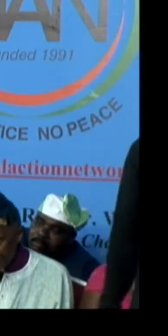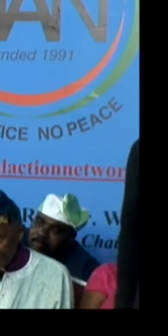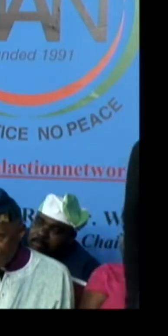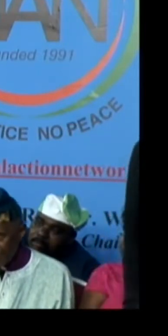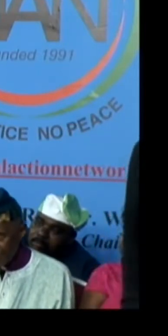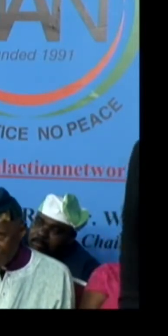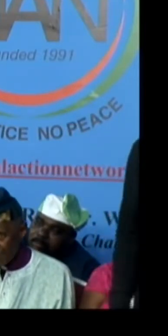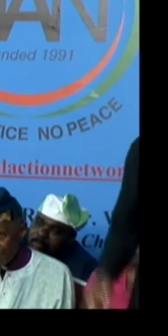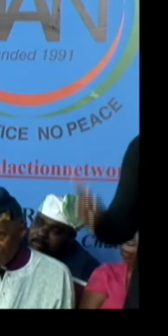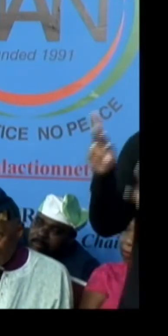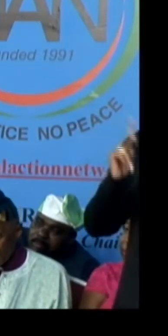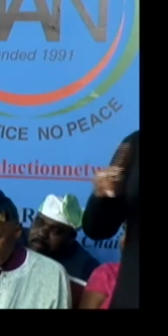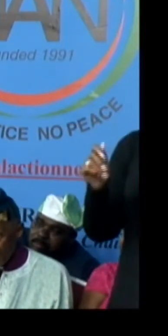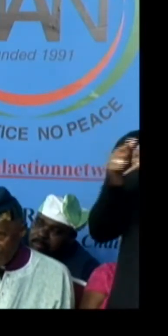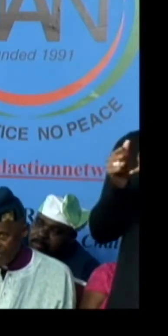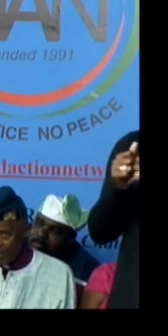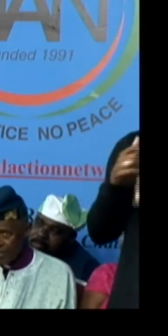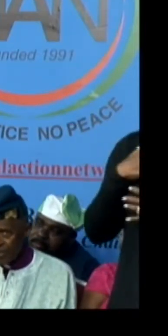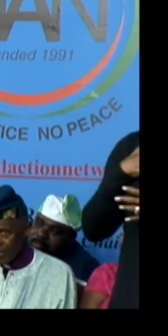sitting up on respirators.